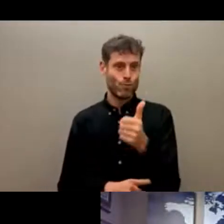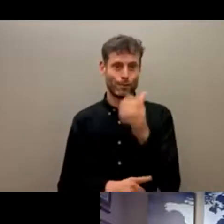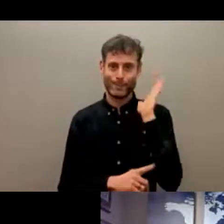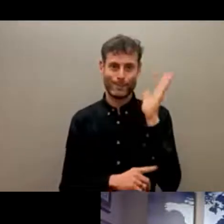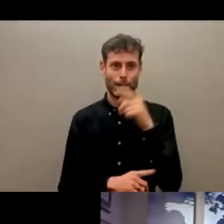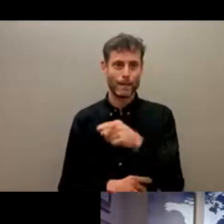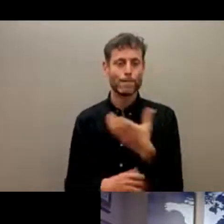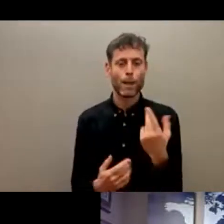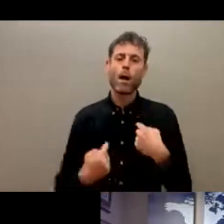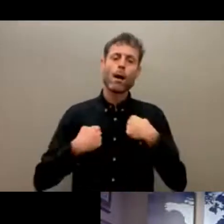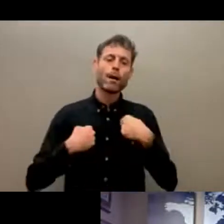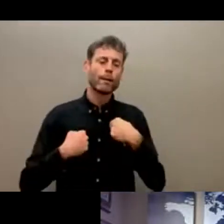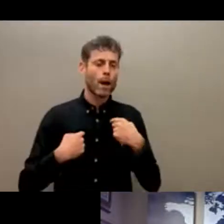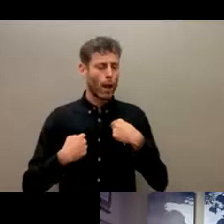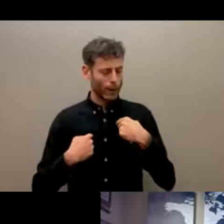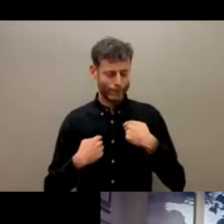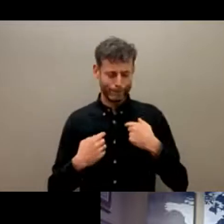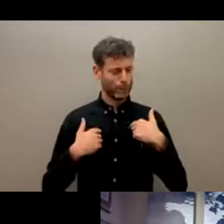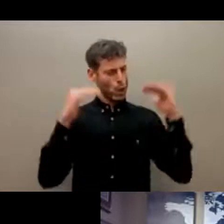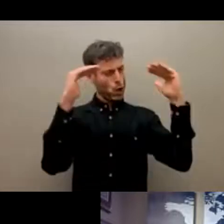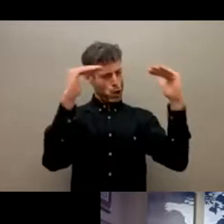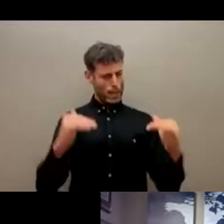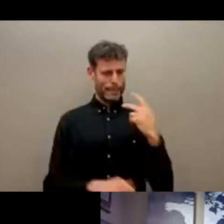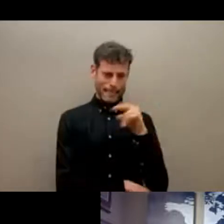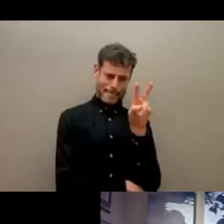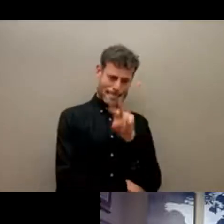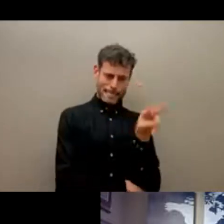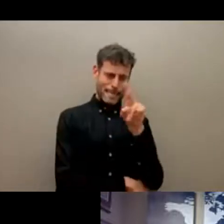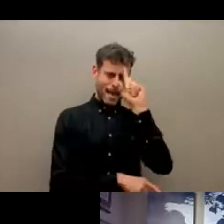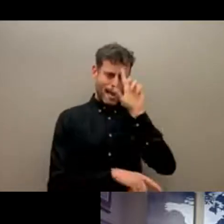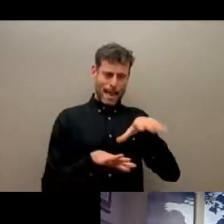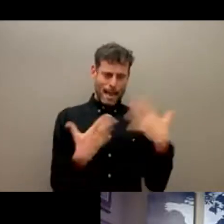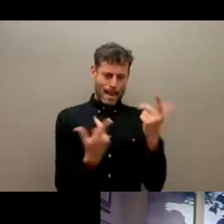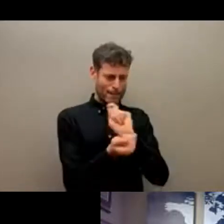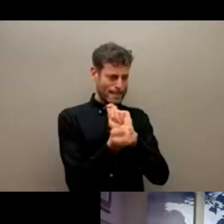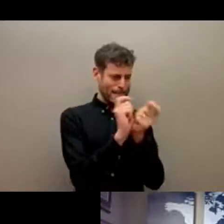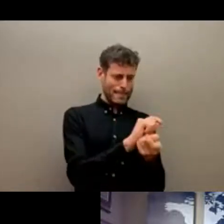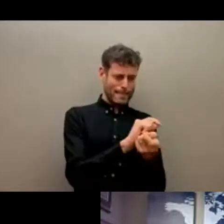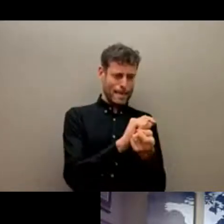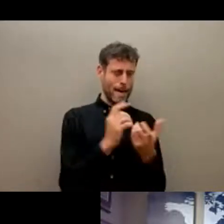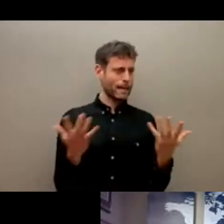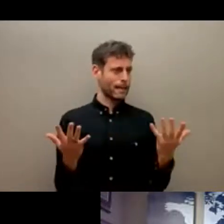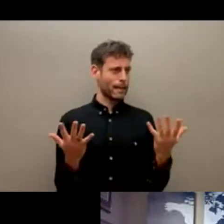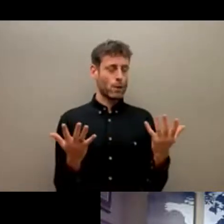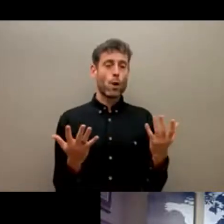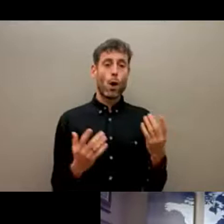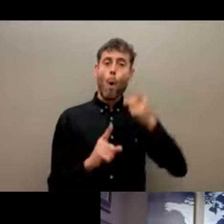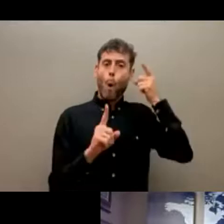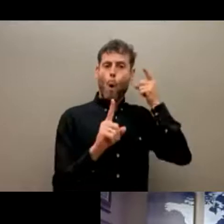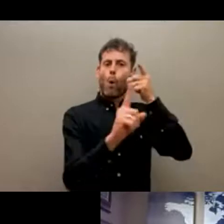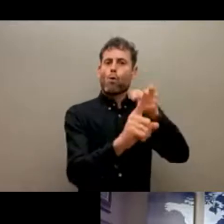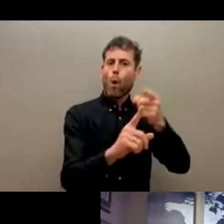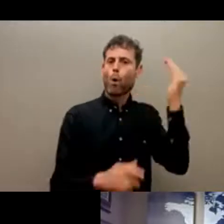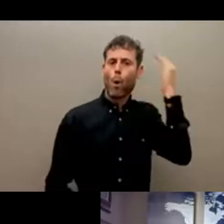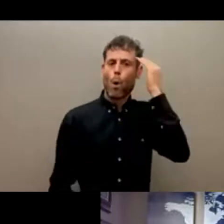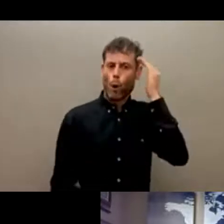somewhere. And it would be very easy to get paralyzed by trying to overdefine the goal. I mean, I understand that when there's a